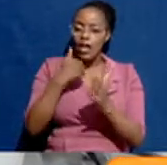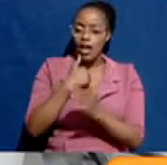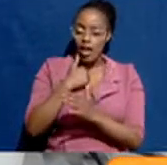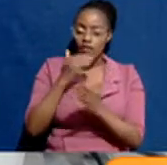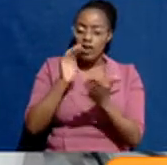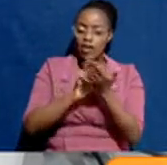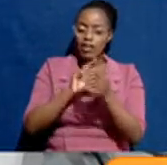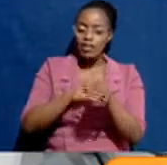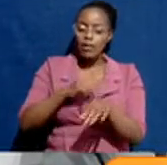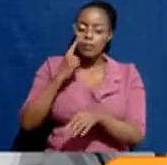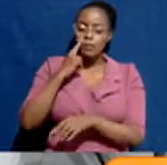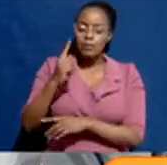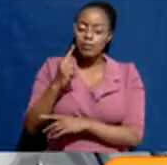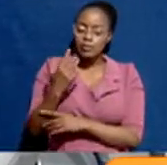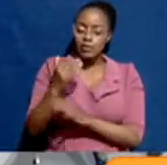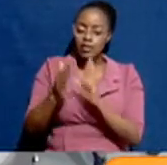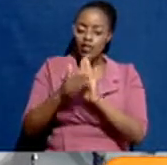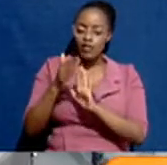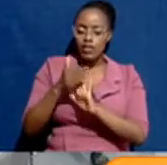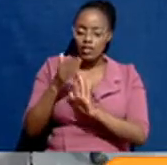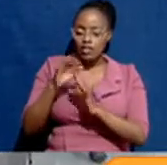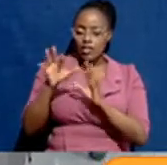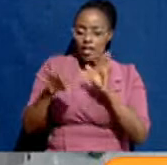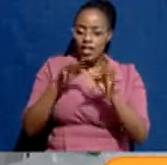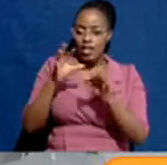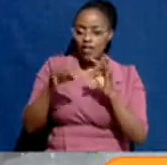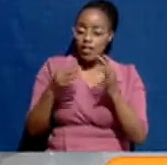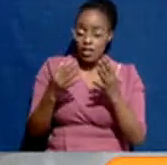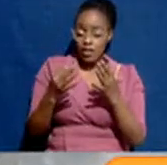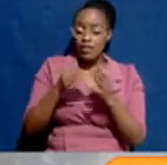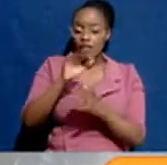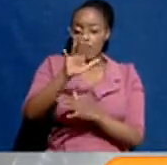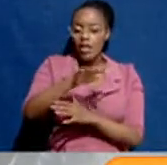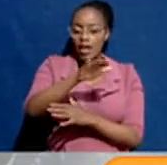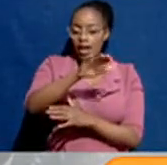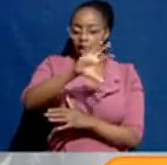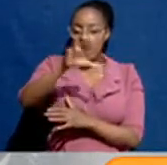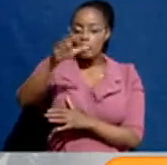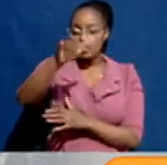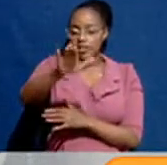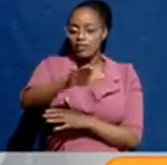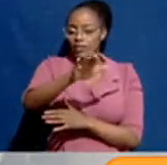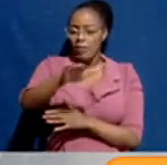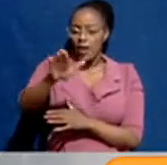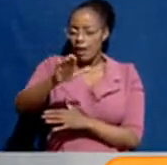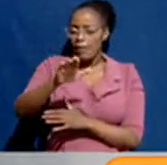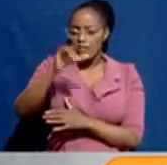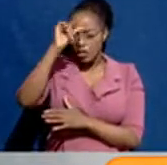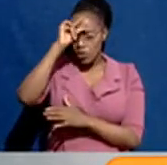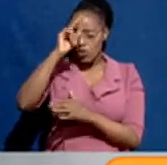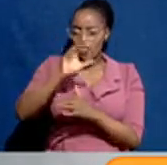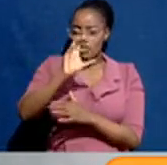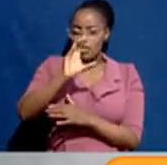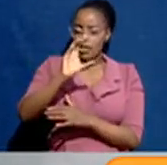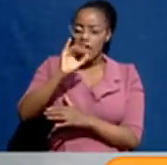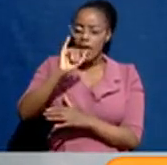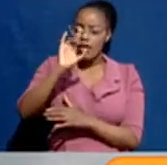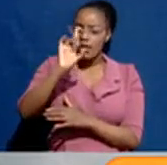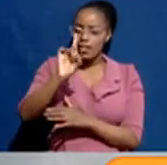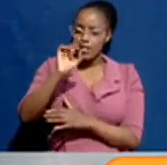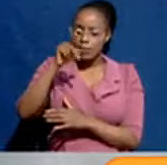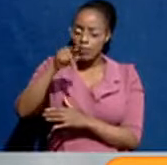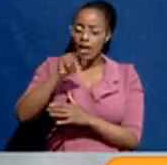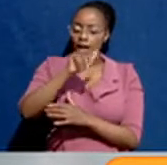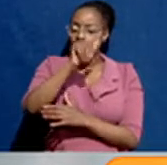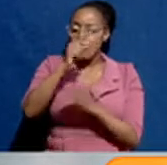if you look at quick analysis of what our legislative assemblies are doing in the counties, we have passed all their CIDPs others even without